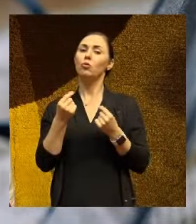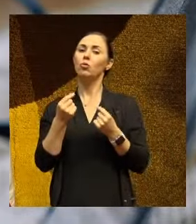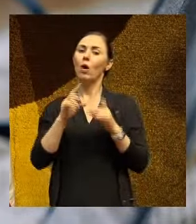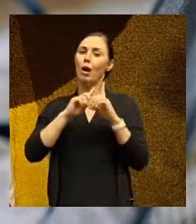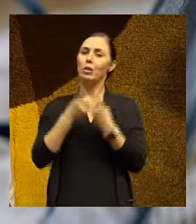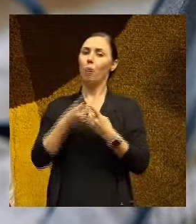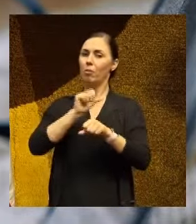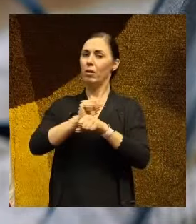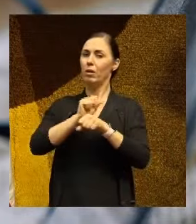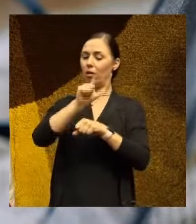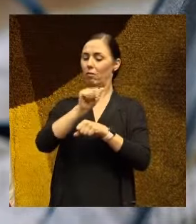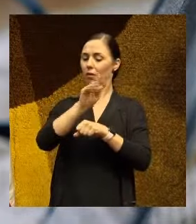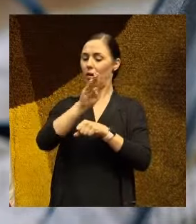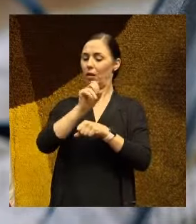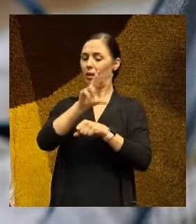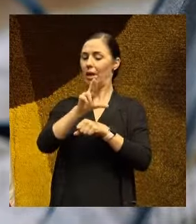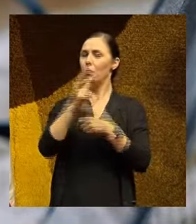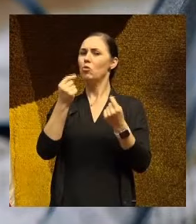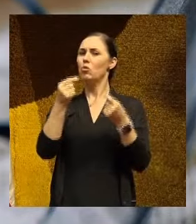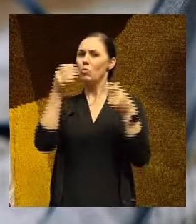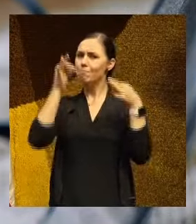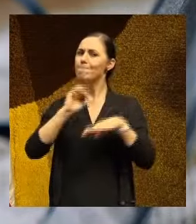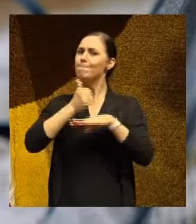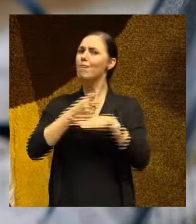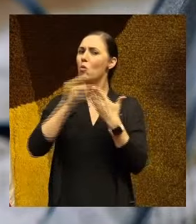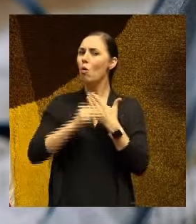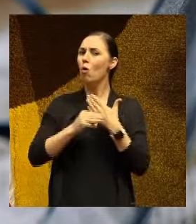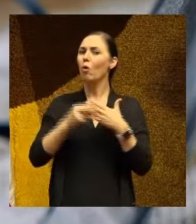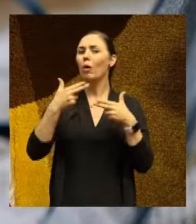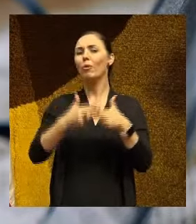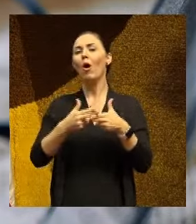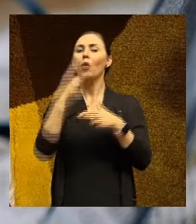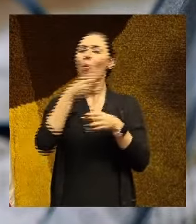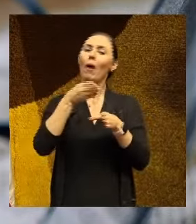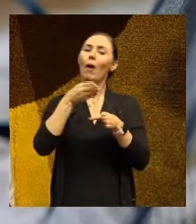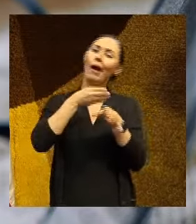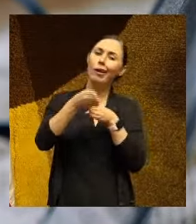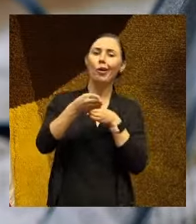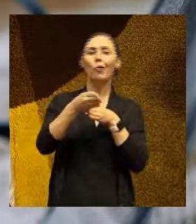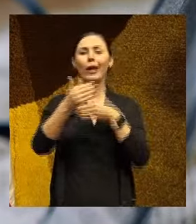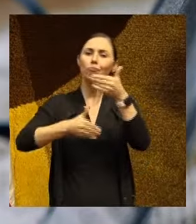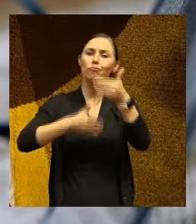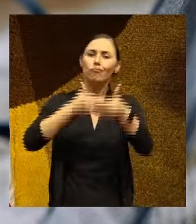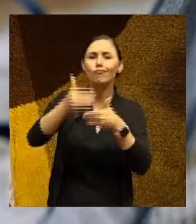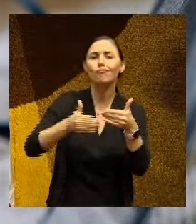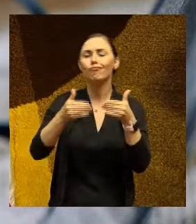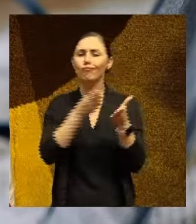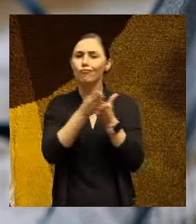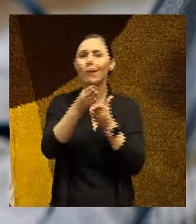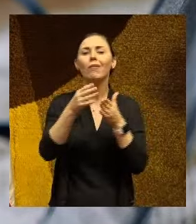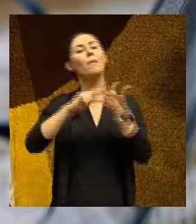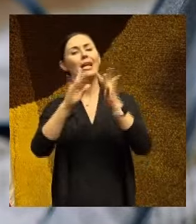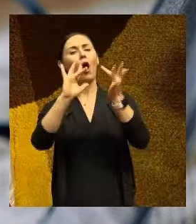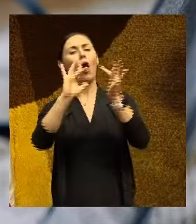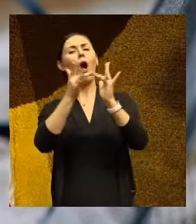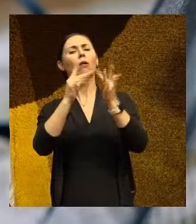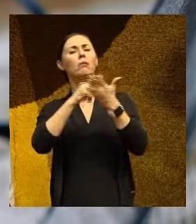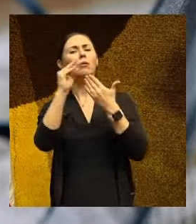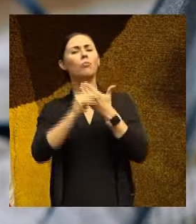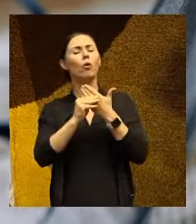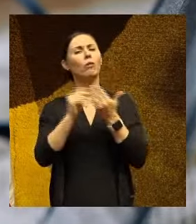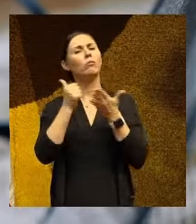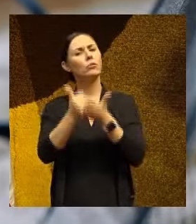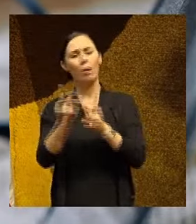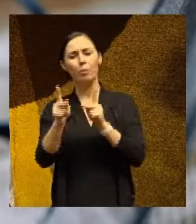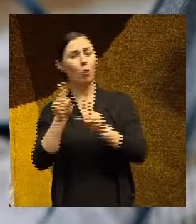Hawai'i Career Acceleration Navigator with its one-stop online hub to help unemployed workers